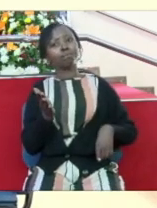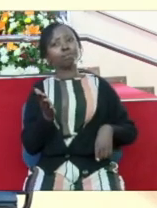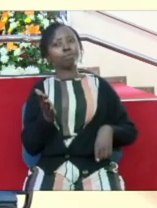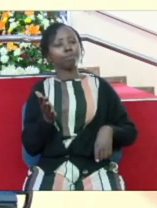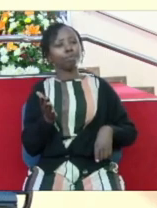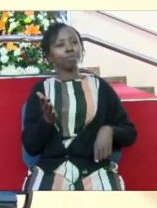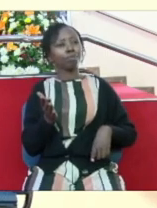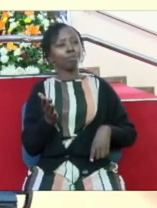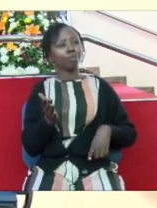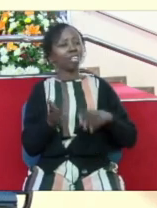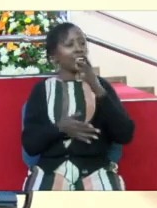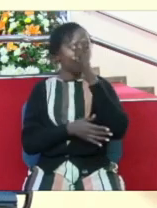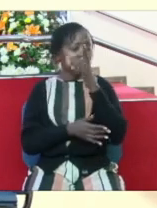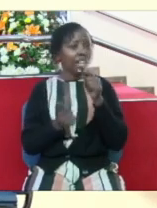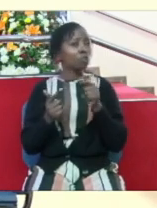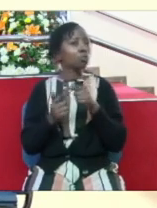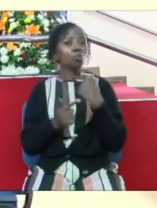are we fooling?